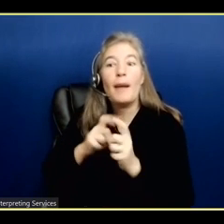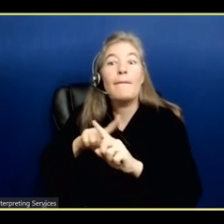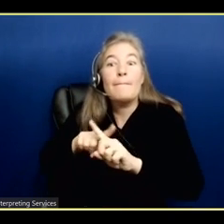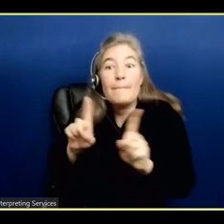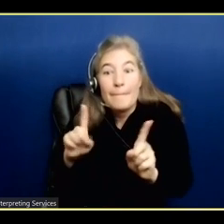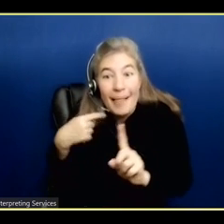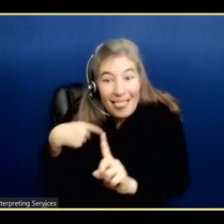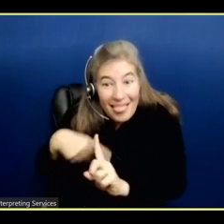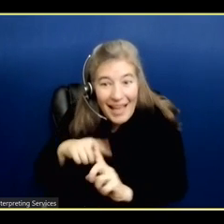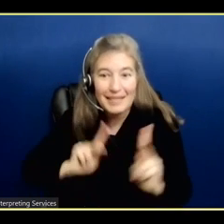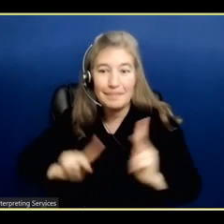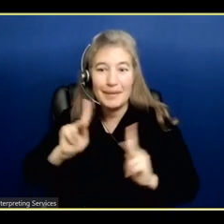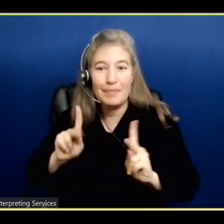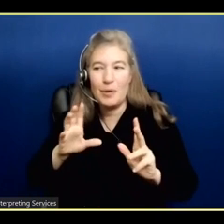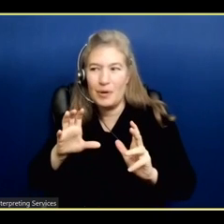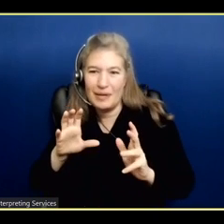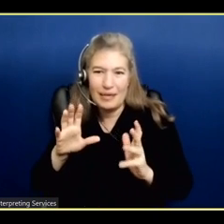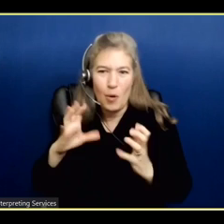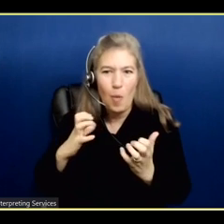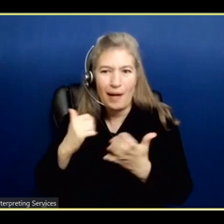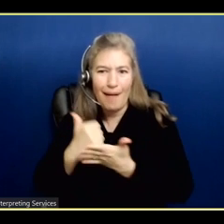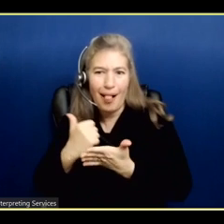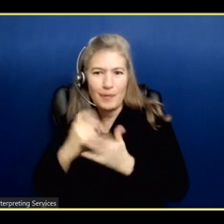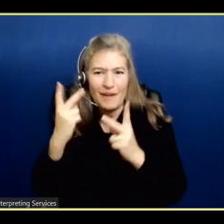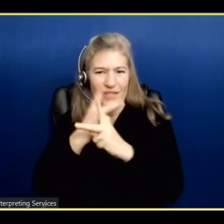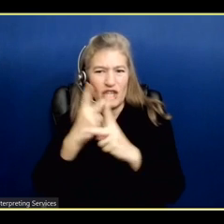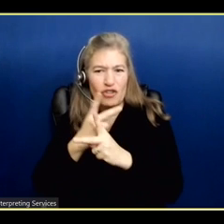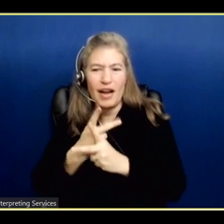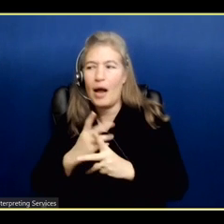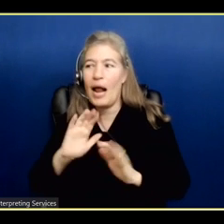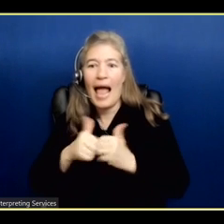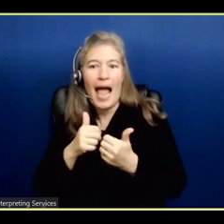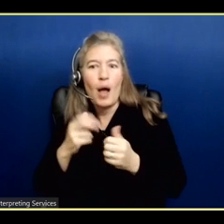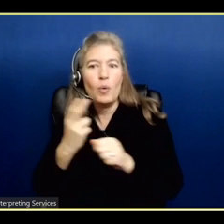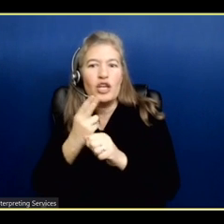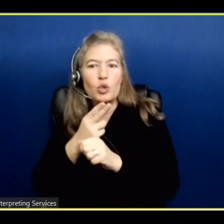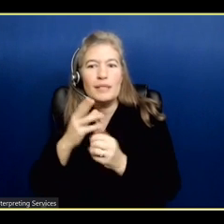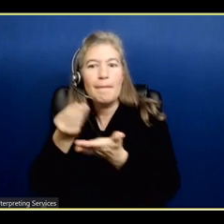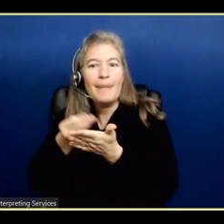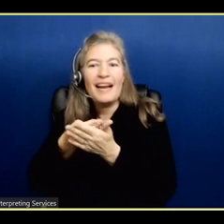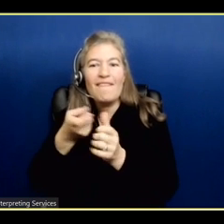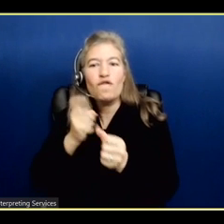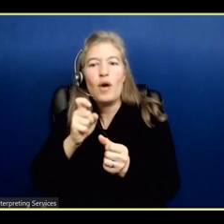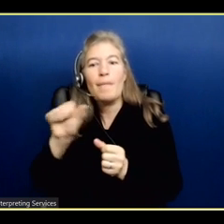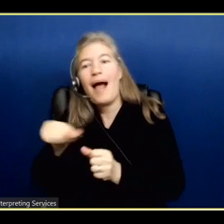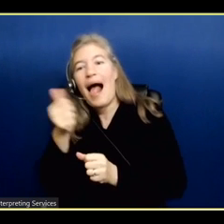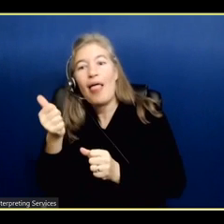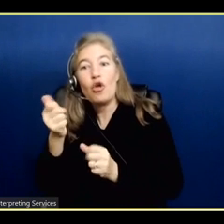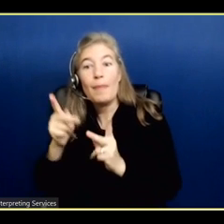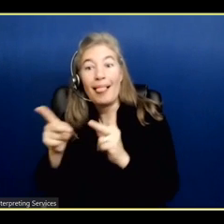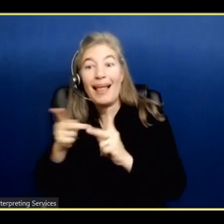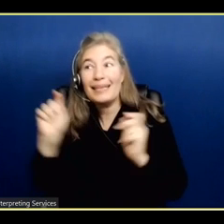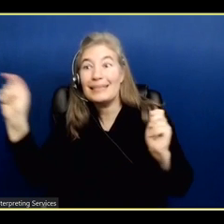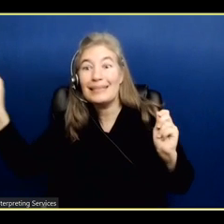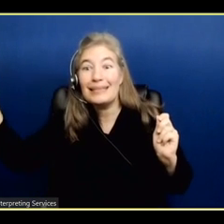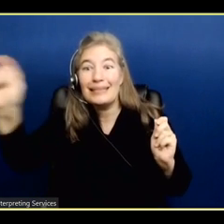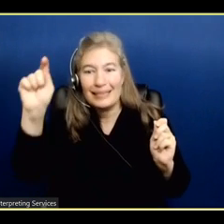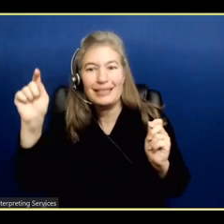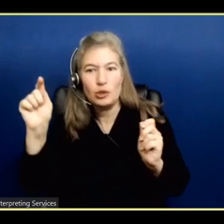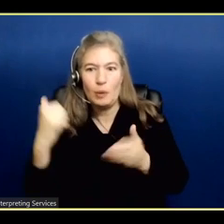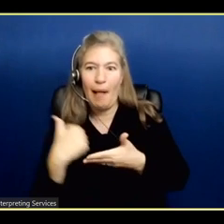I've heard as well. Sorry, so now I'm speaking from my wall, which is rolling out my atypical. It's something that I've heard as